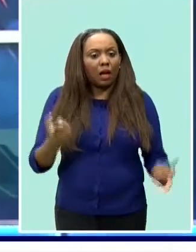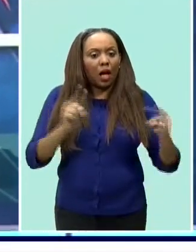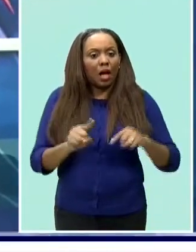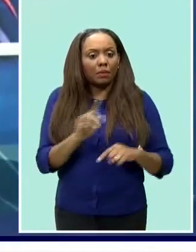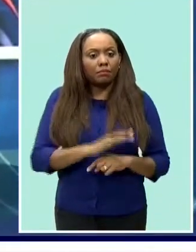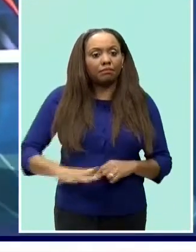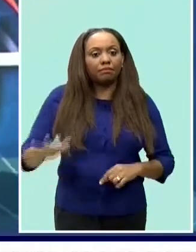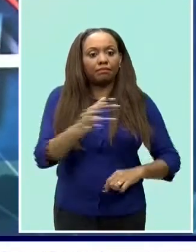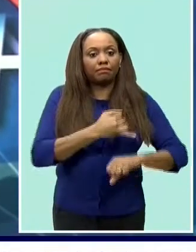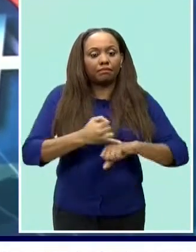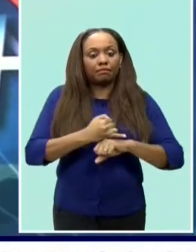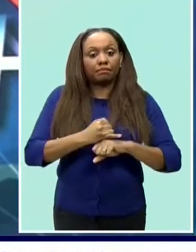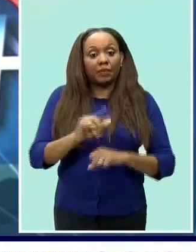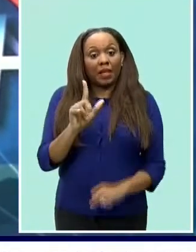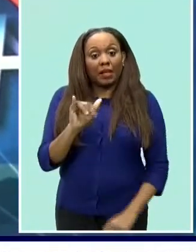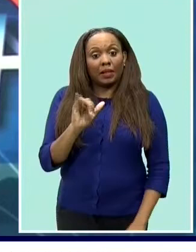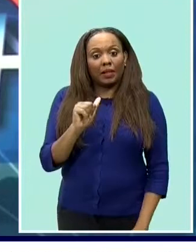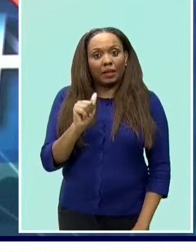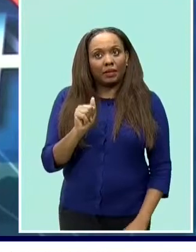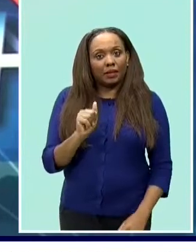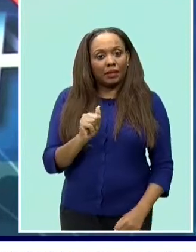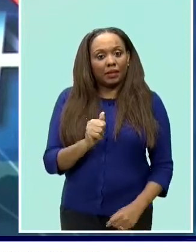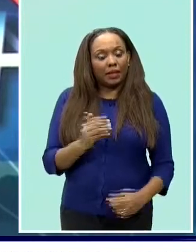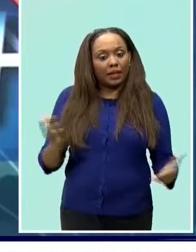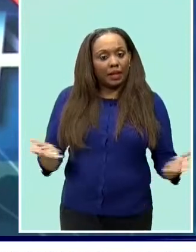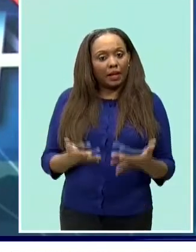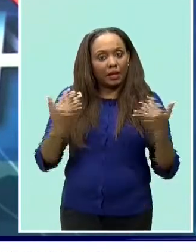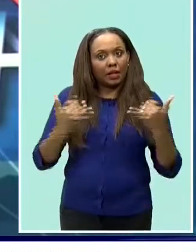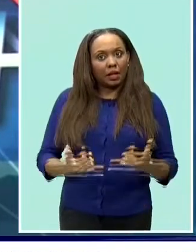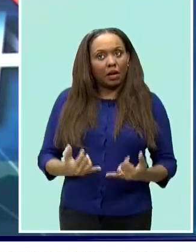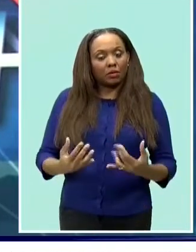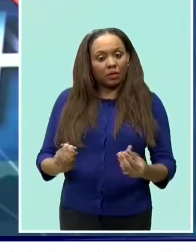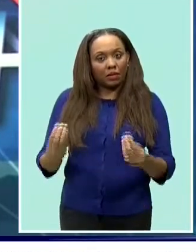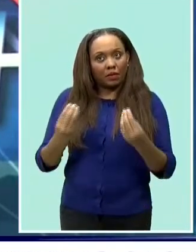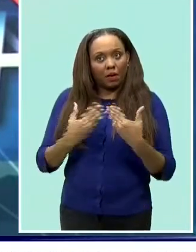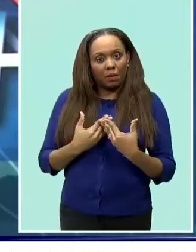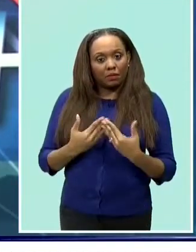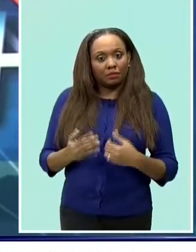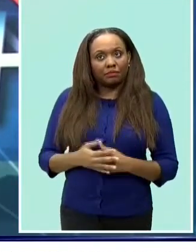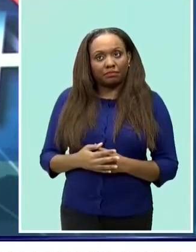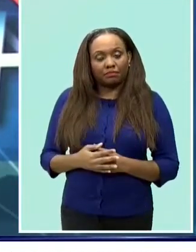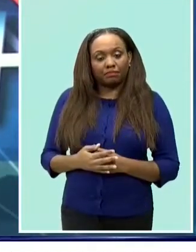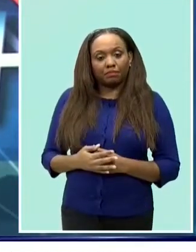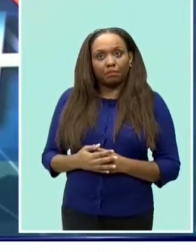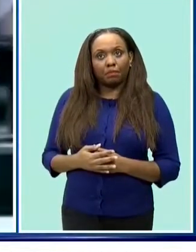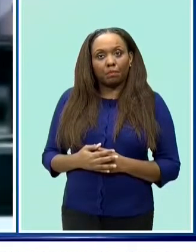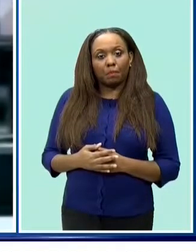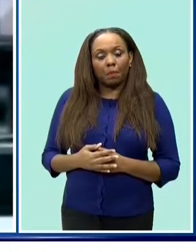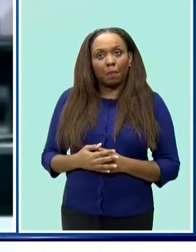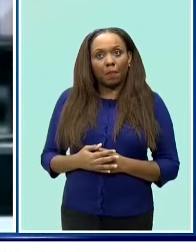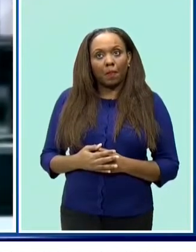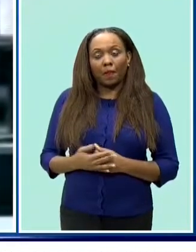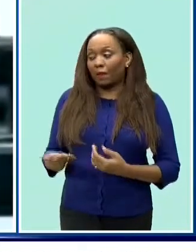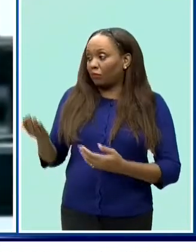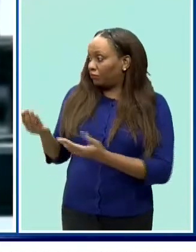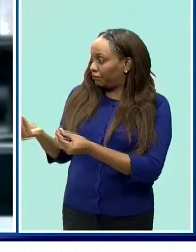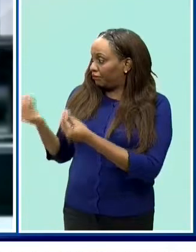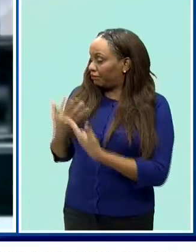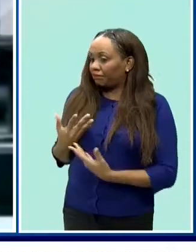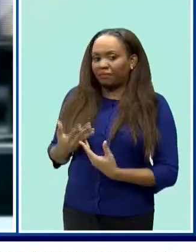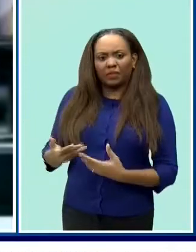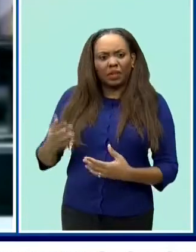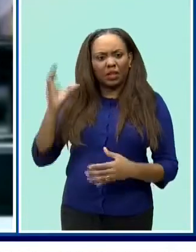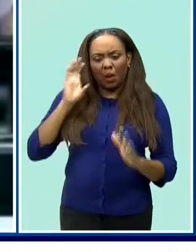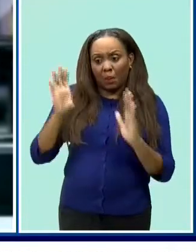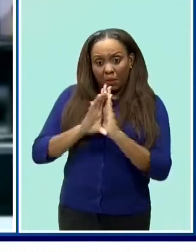been following that story closely and joins us live now for the very latest. Lisa, good evening. I understand that some photo evidence has